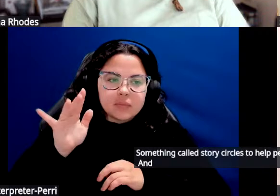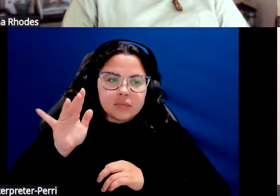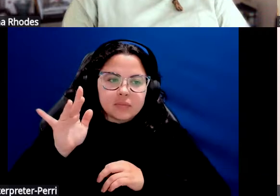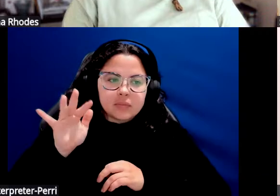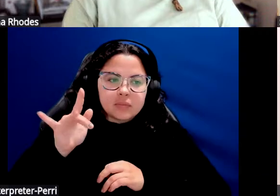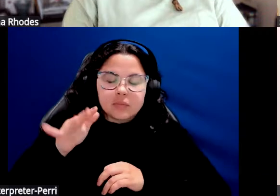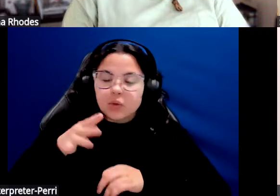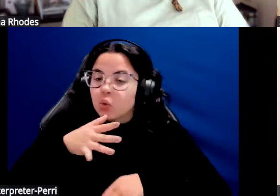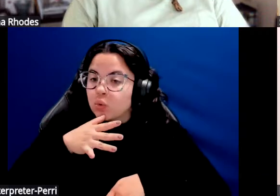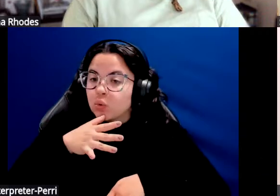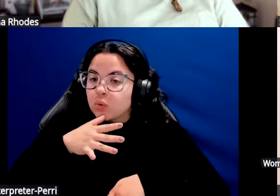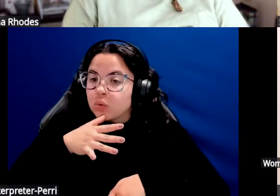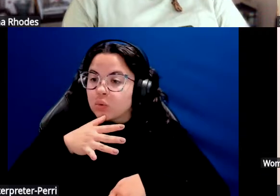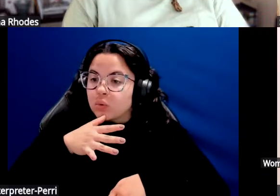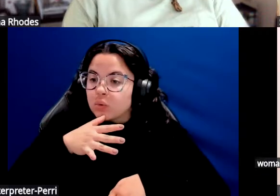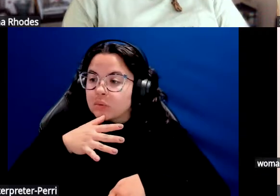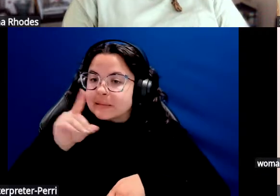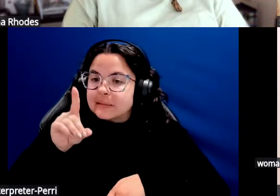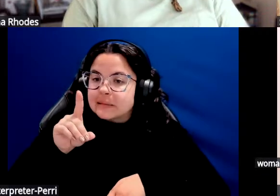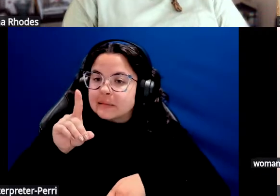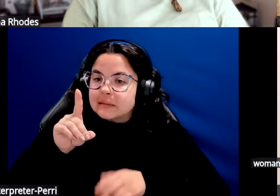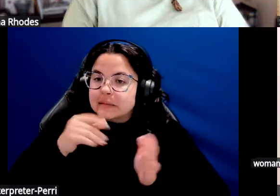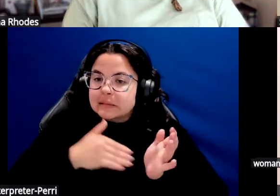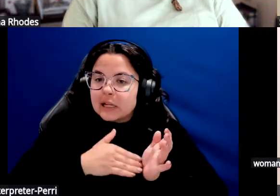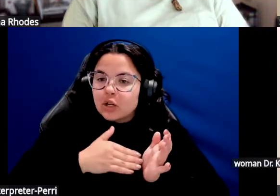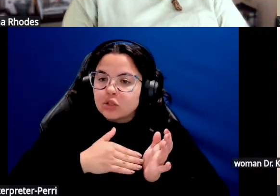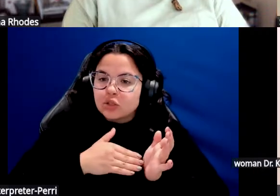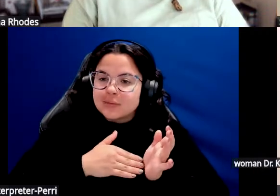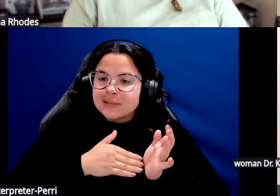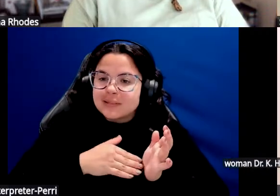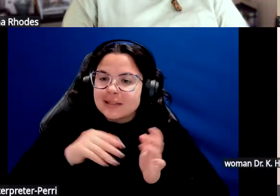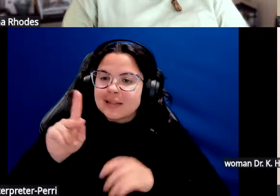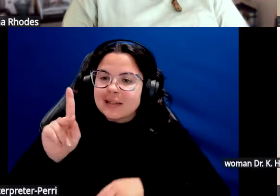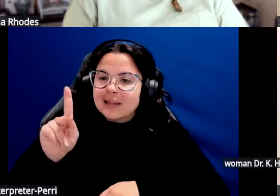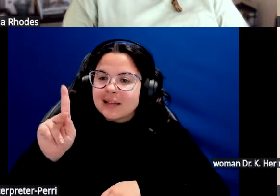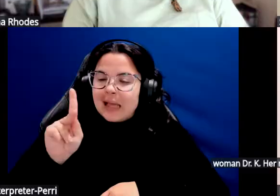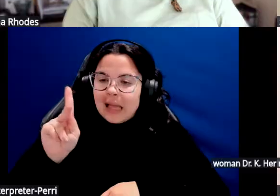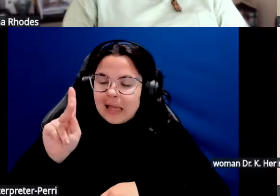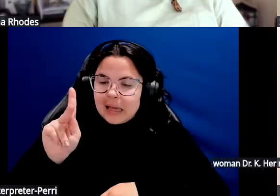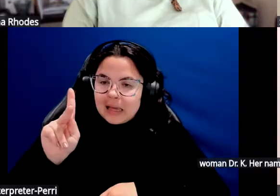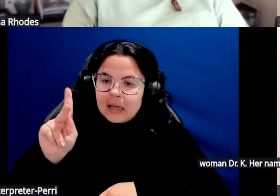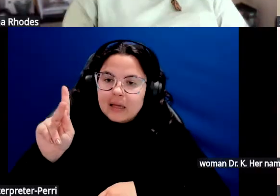woman, Dr. K, her name is Dr. Karen Wilson,